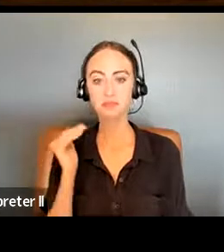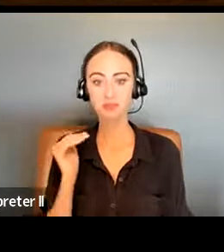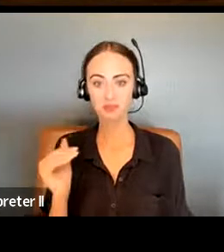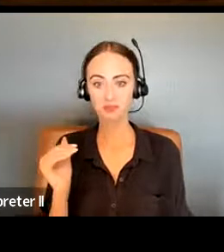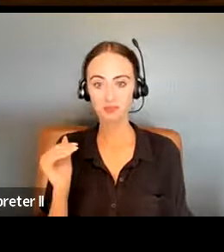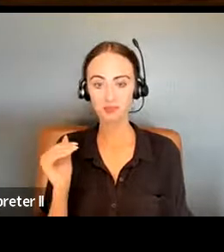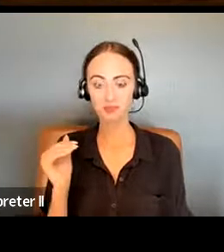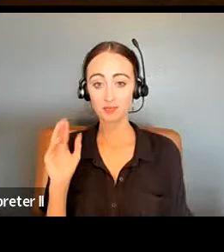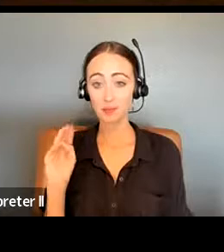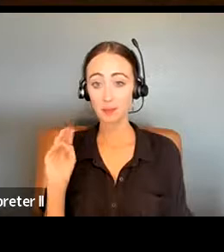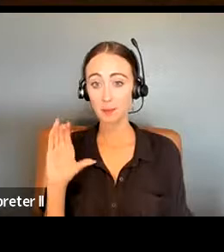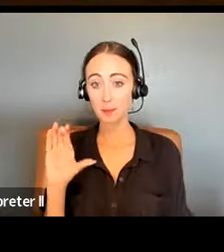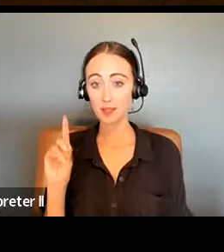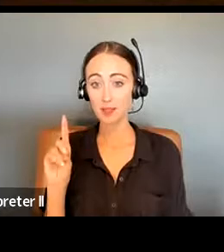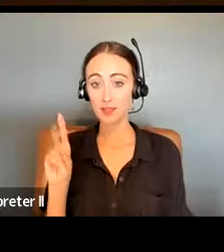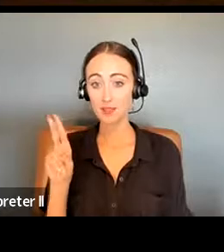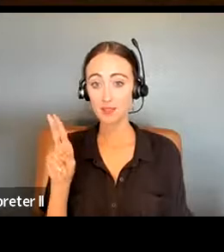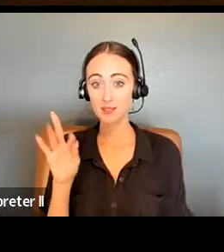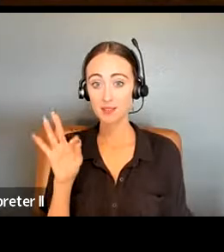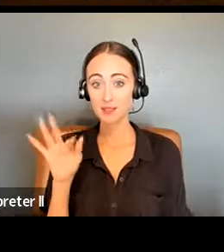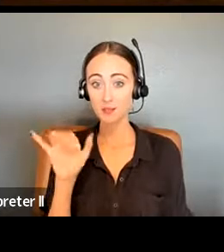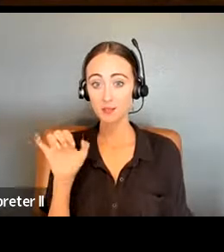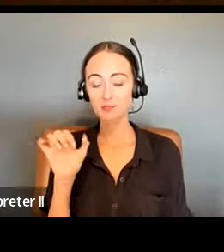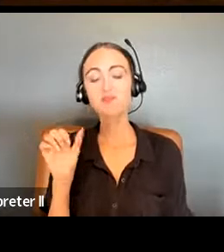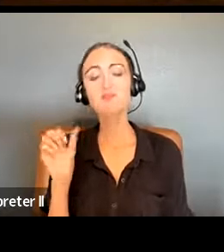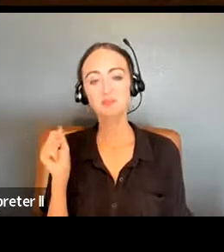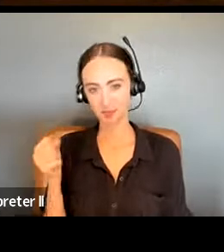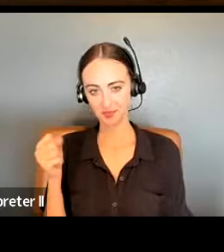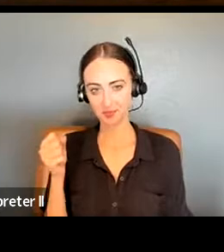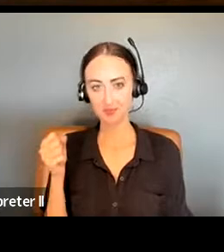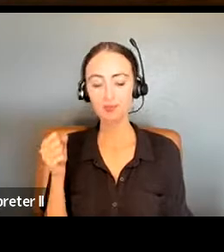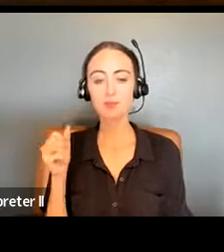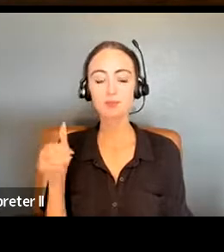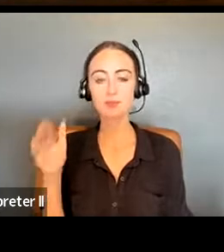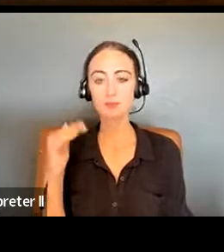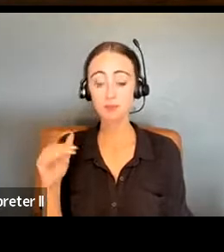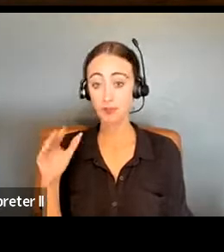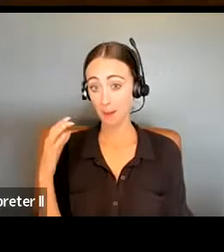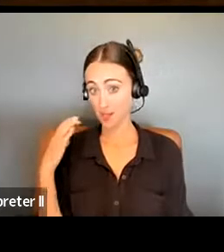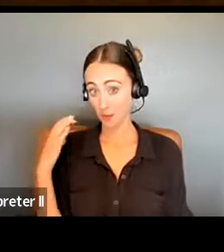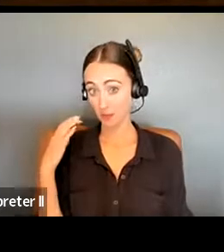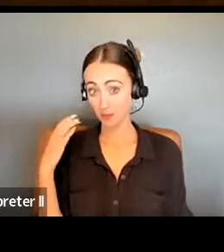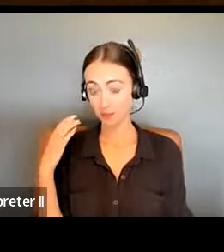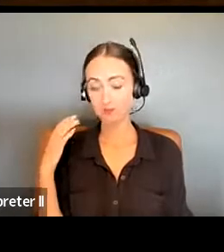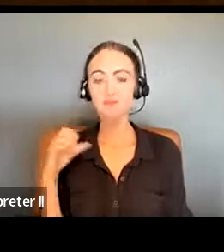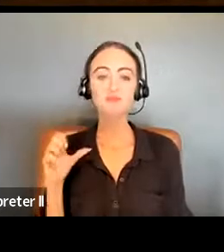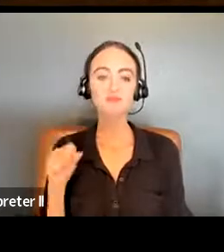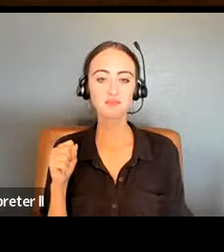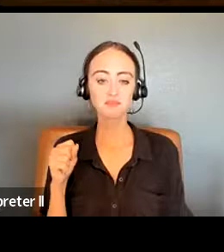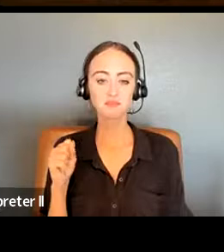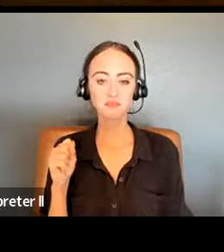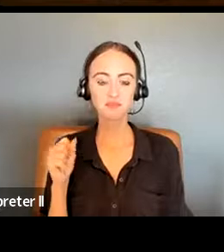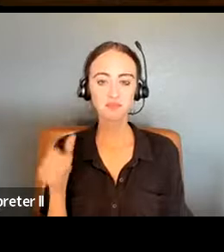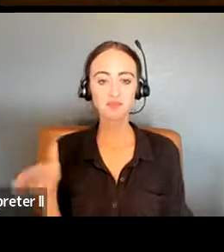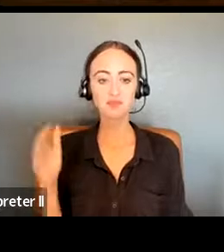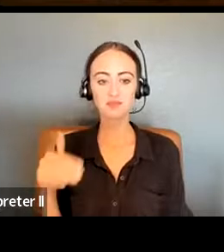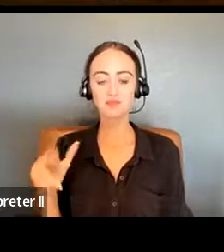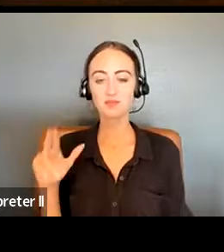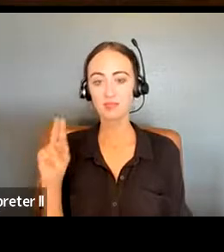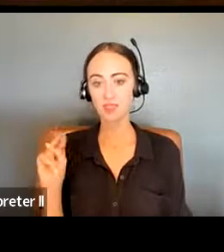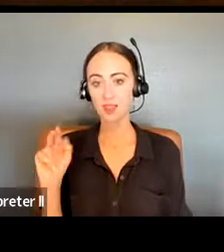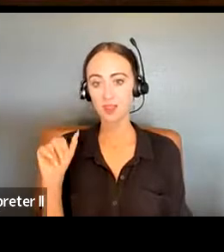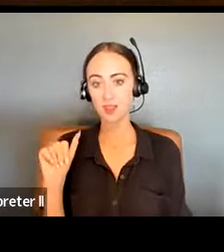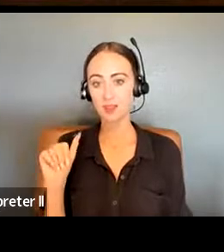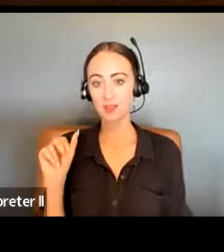yes. Councilmember McDuffie. Yes. Councilmember McDuffie votes yes. Chairman Mendelson. Yes. Chairman Mendelson votes yes.